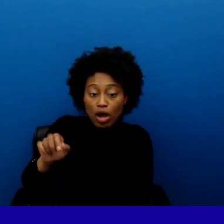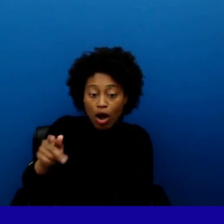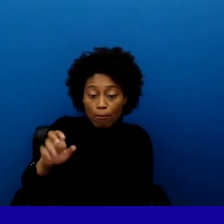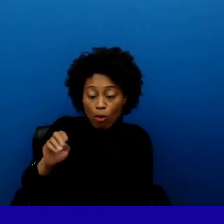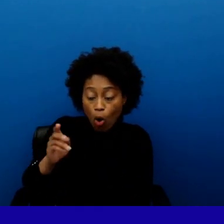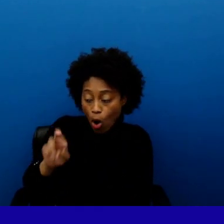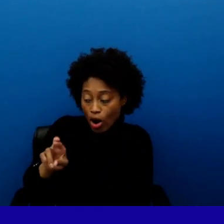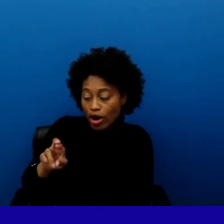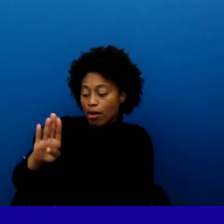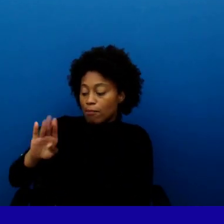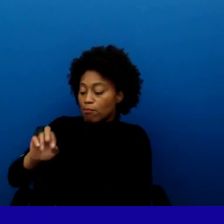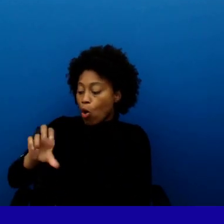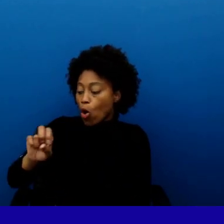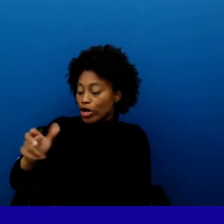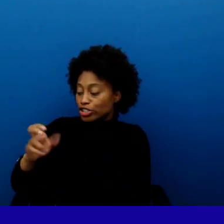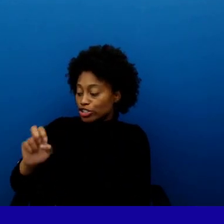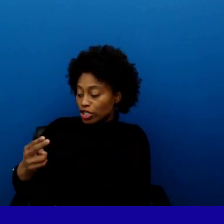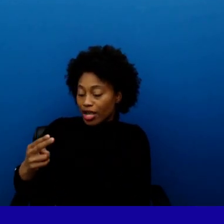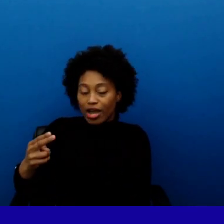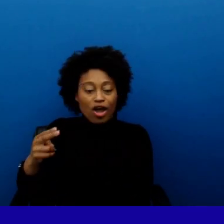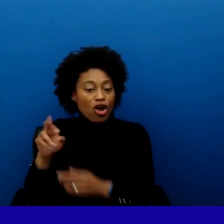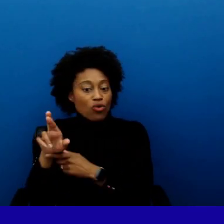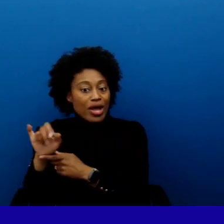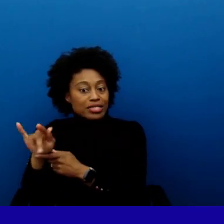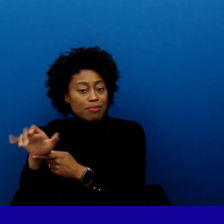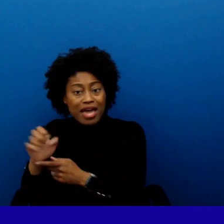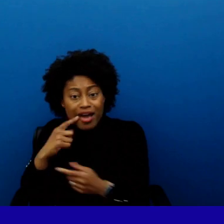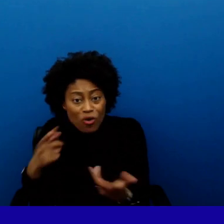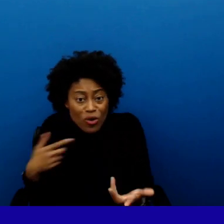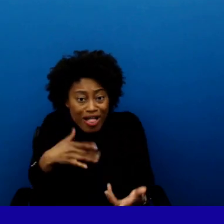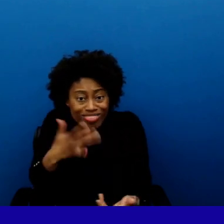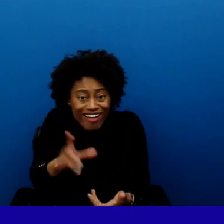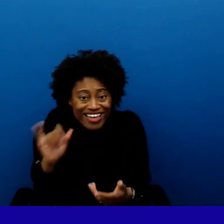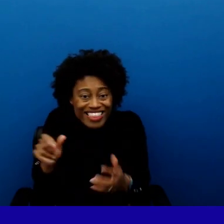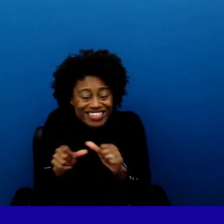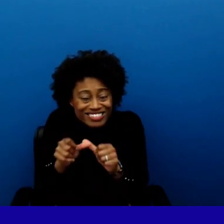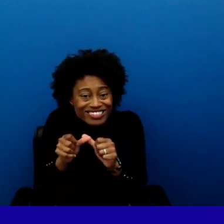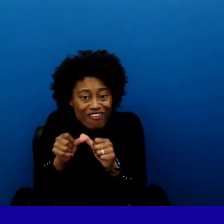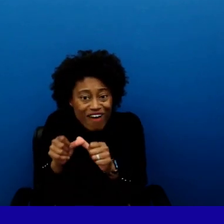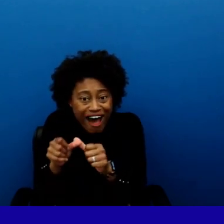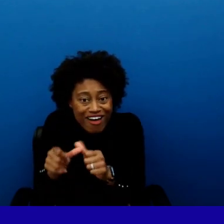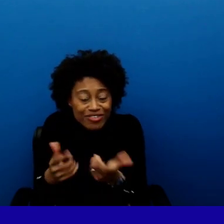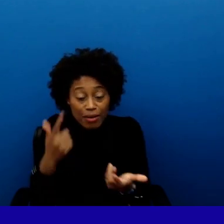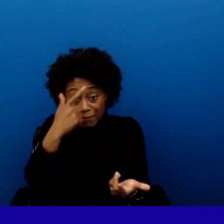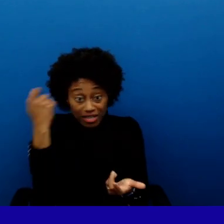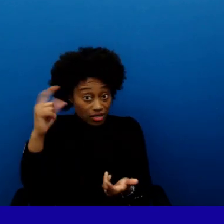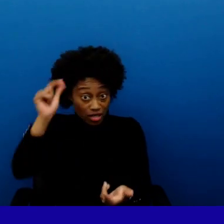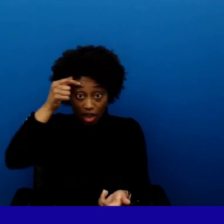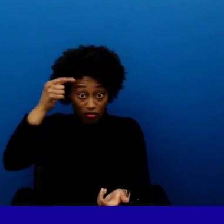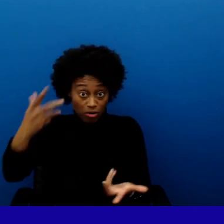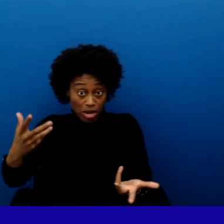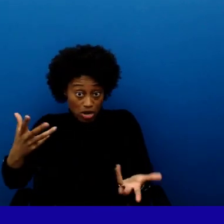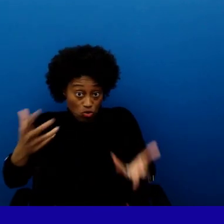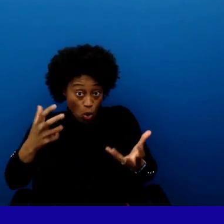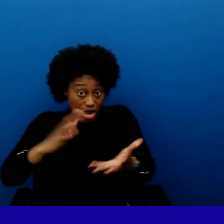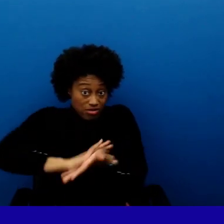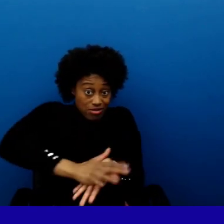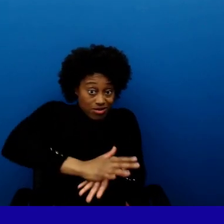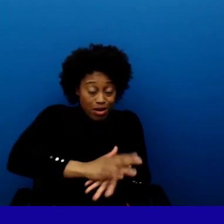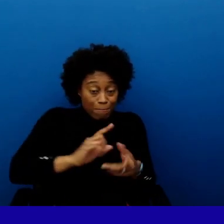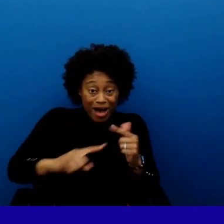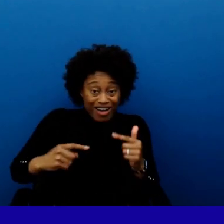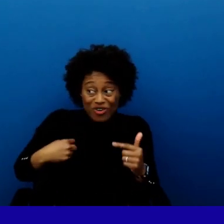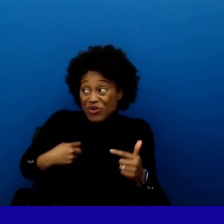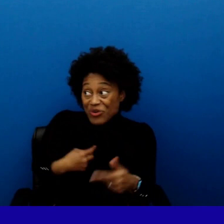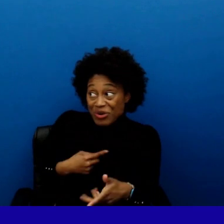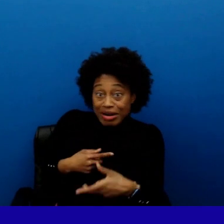thing, or like my Dugabor borscht recipe. Like we're lucky that that recipe survived because the